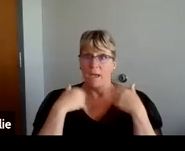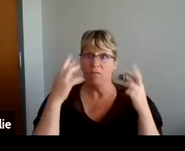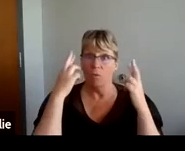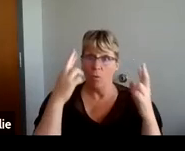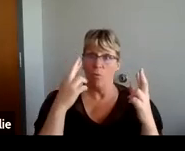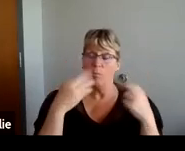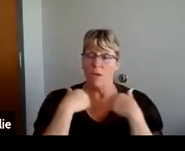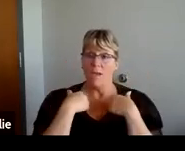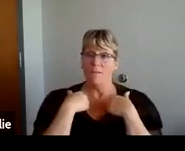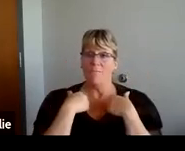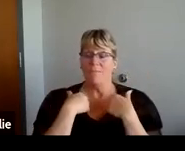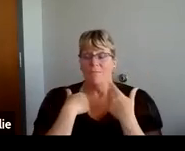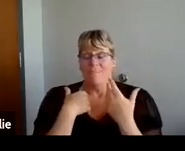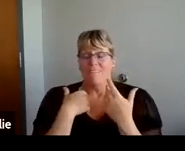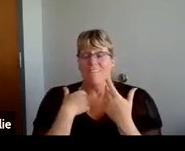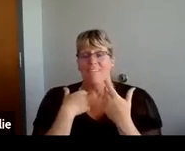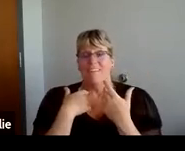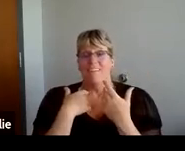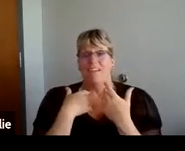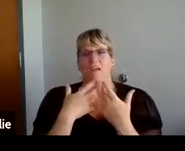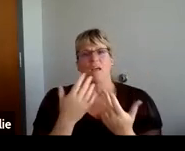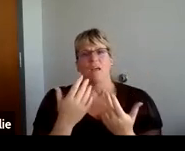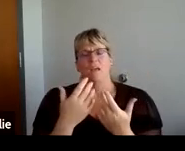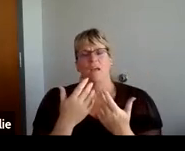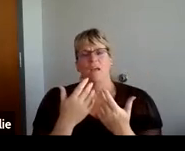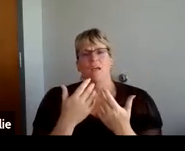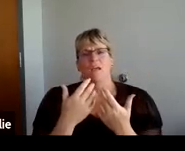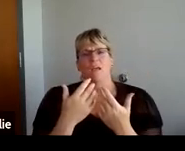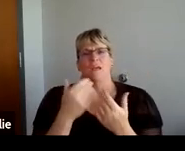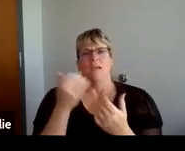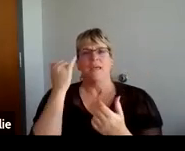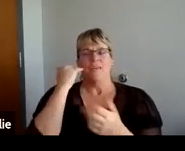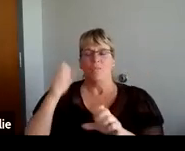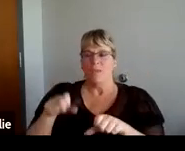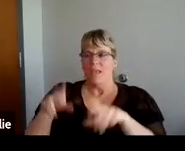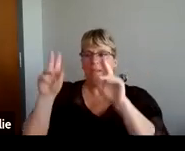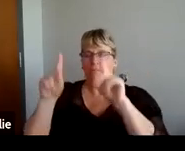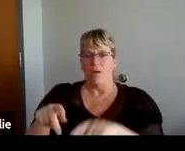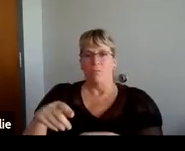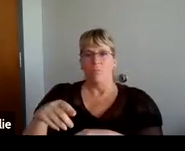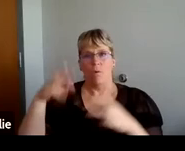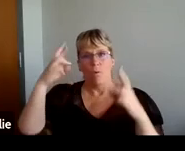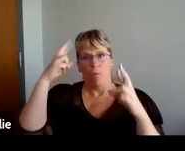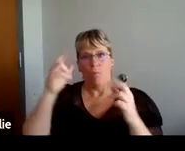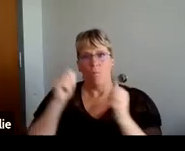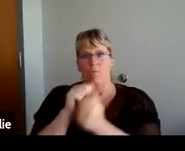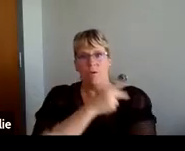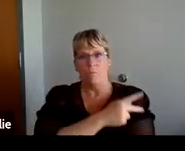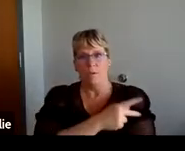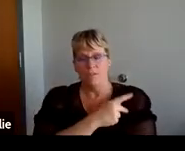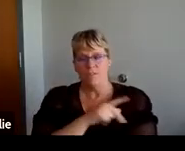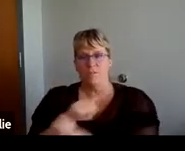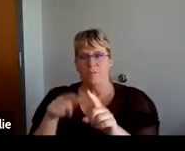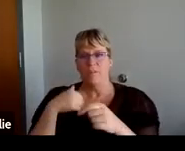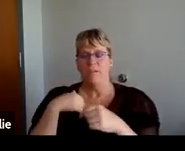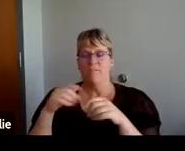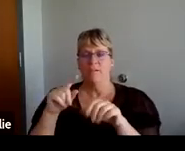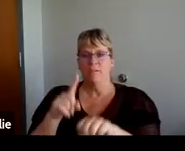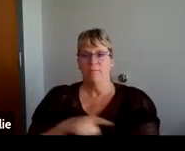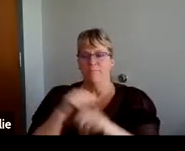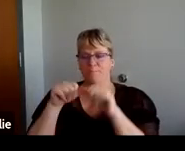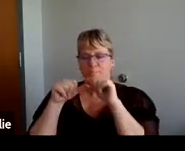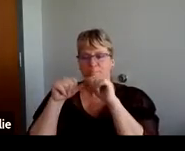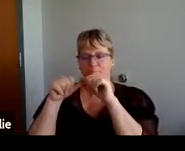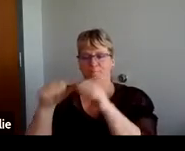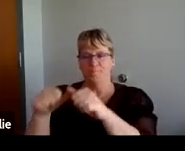would be a real detriment if we gave up hope on our patients, even though they've had a long chronic history